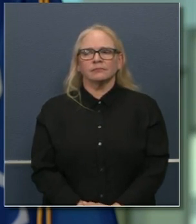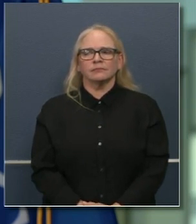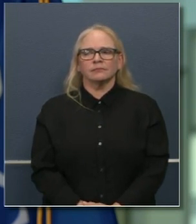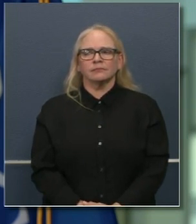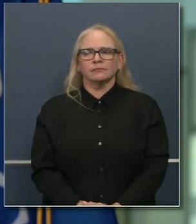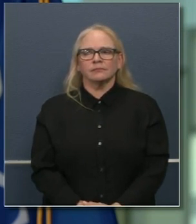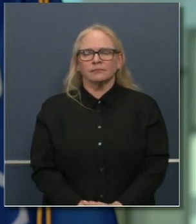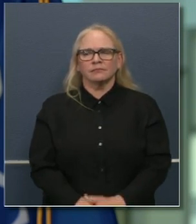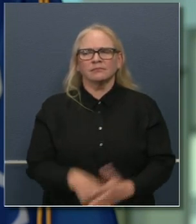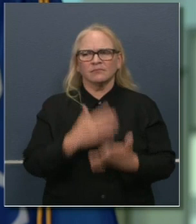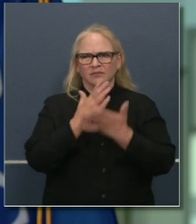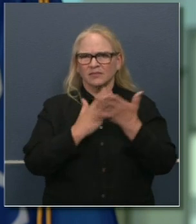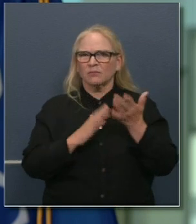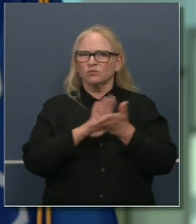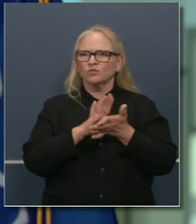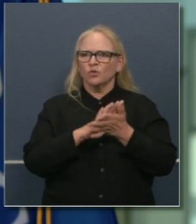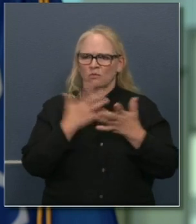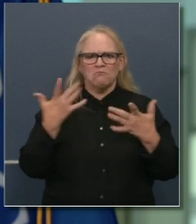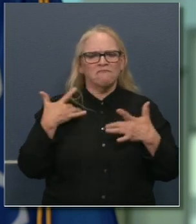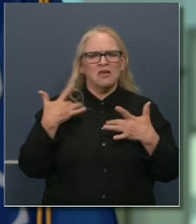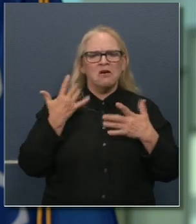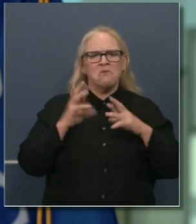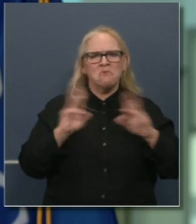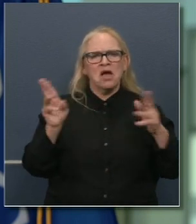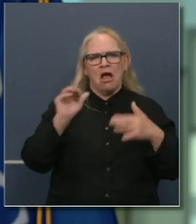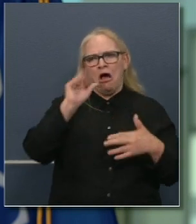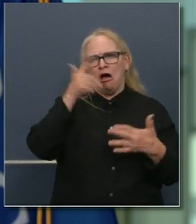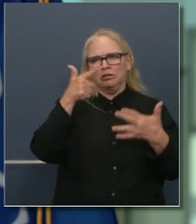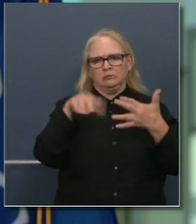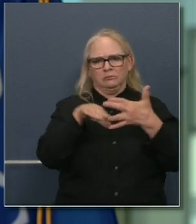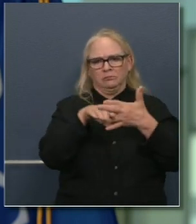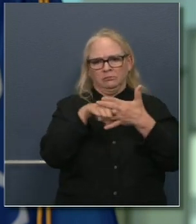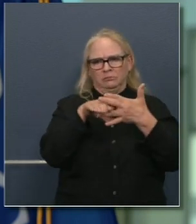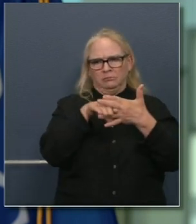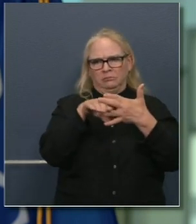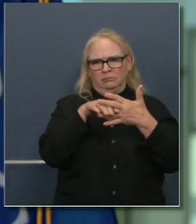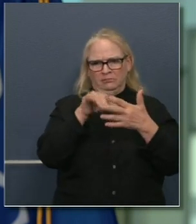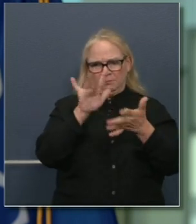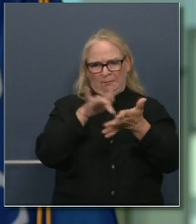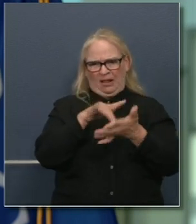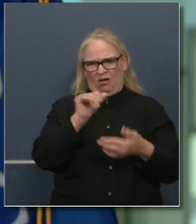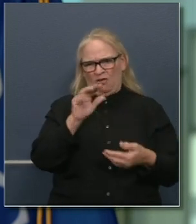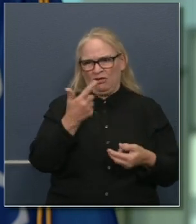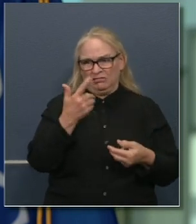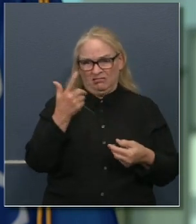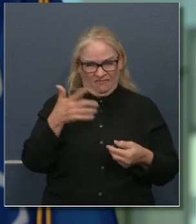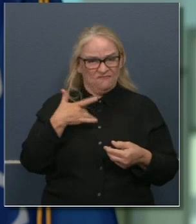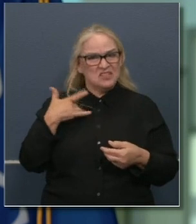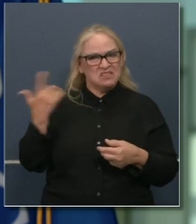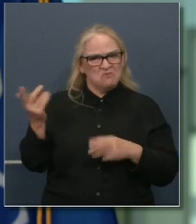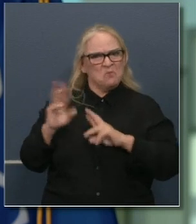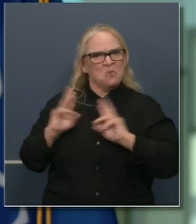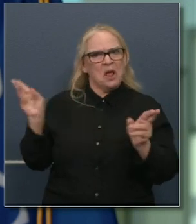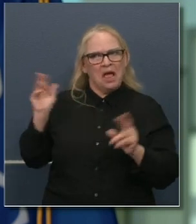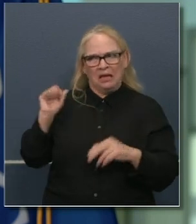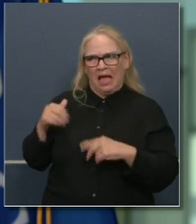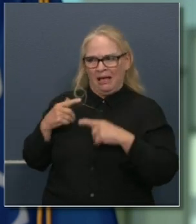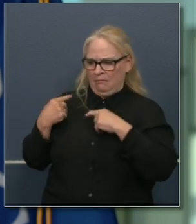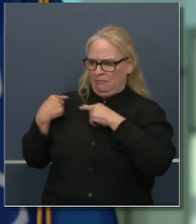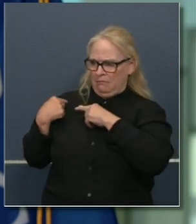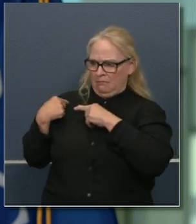these, complicated rules in a meaningful way by the time school starts? And then secondly, the guidelines don't